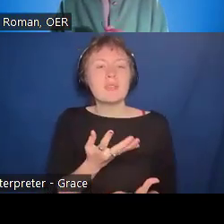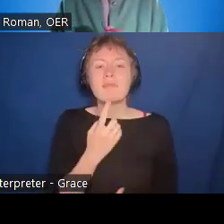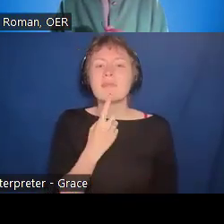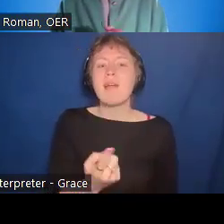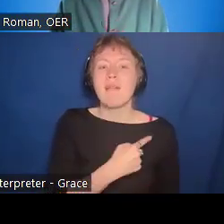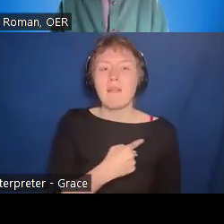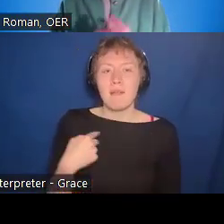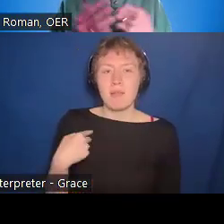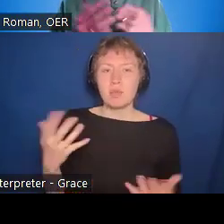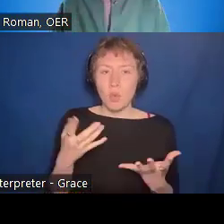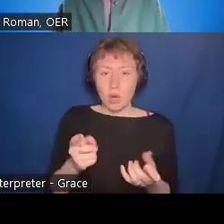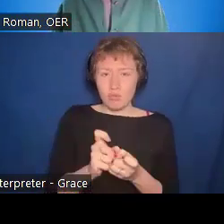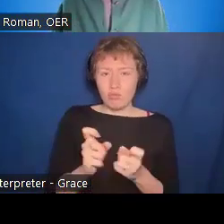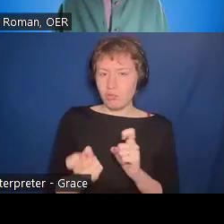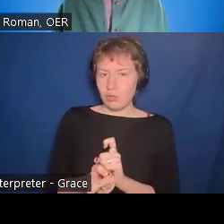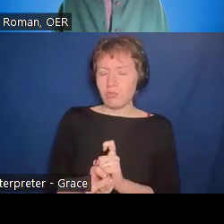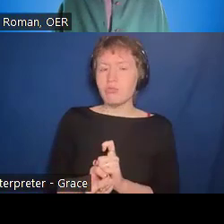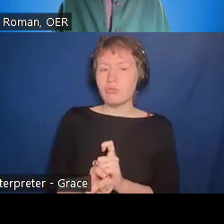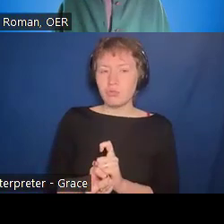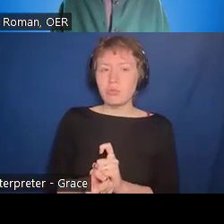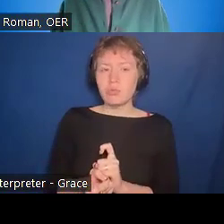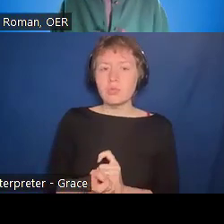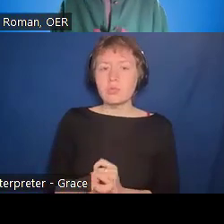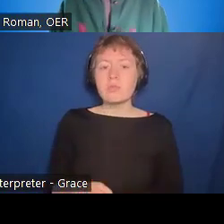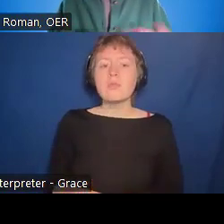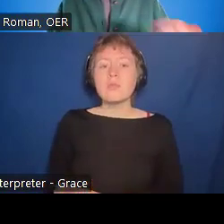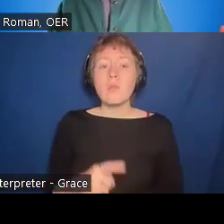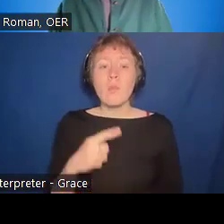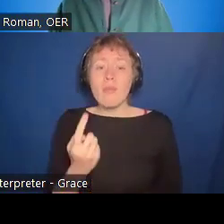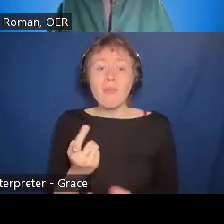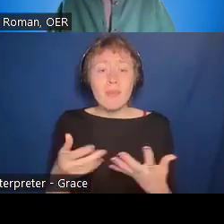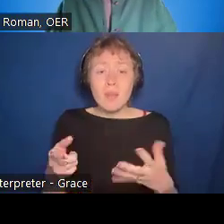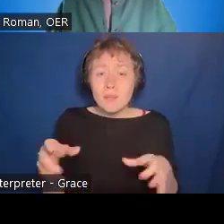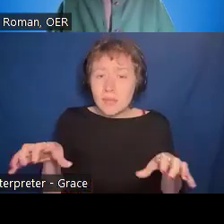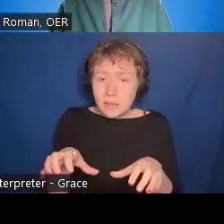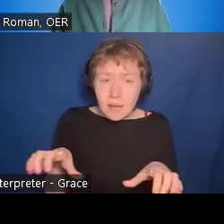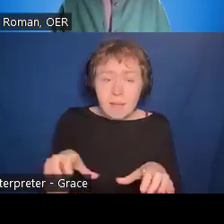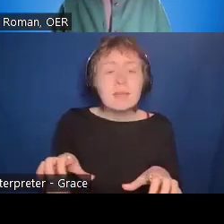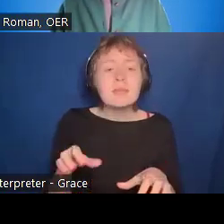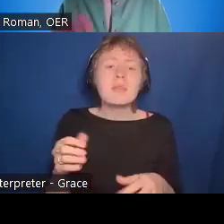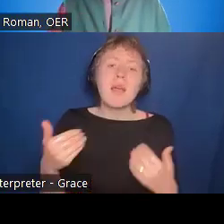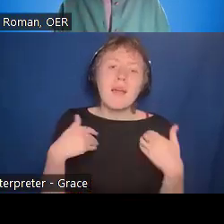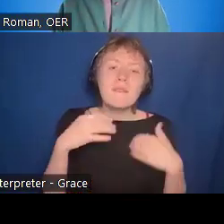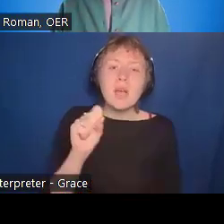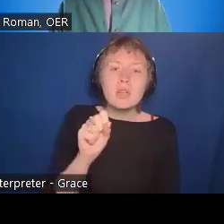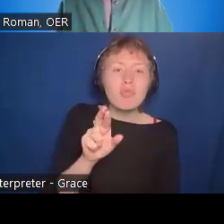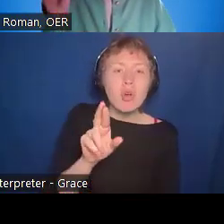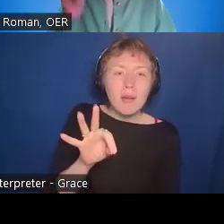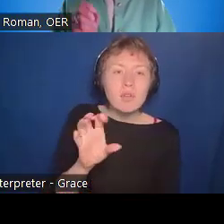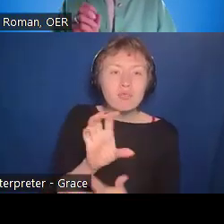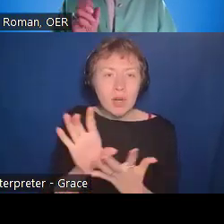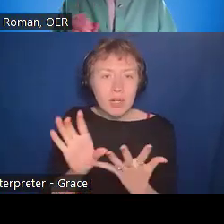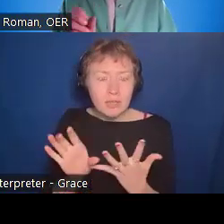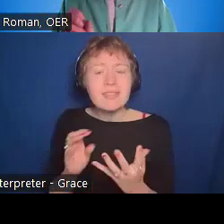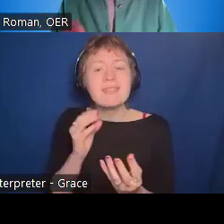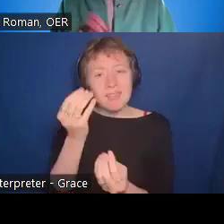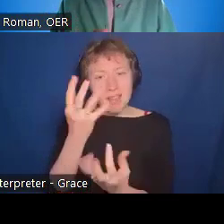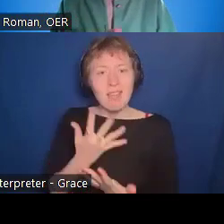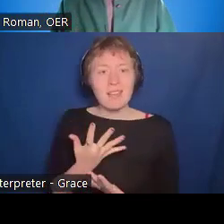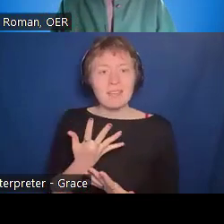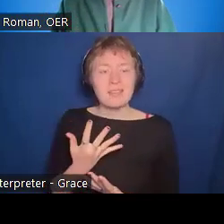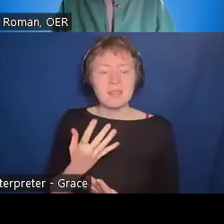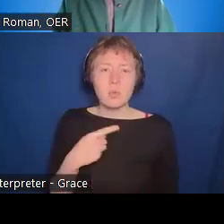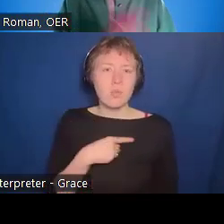if anything. If the only thing that you've done is, you have SRF criteria, tell us. We are then not going